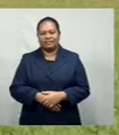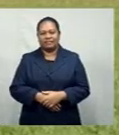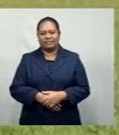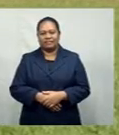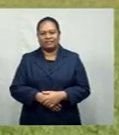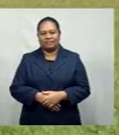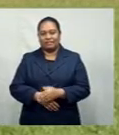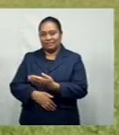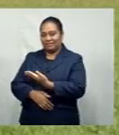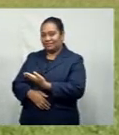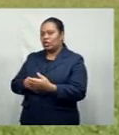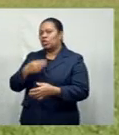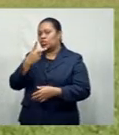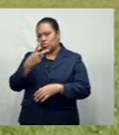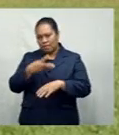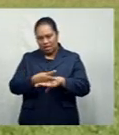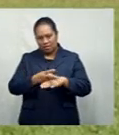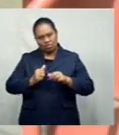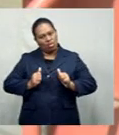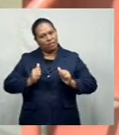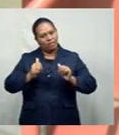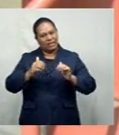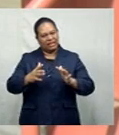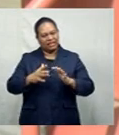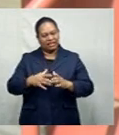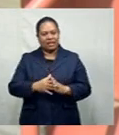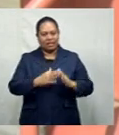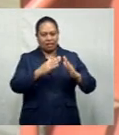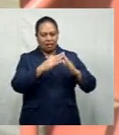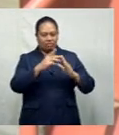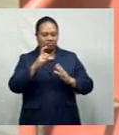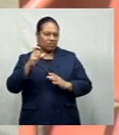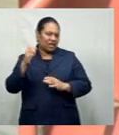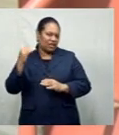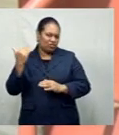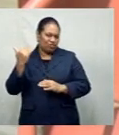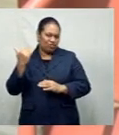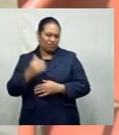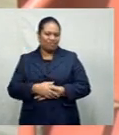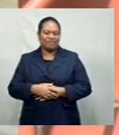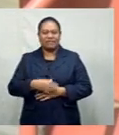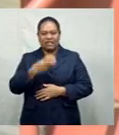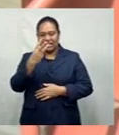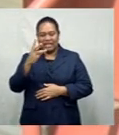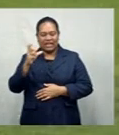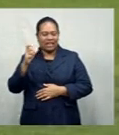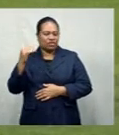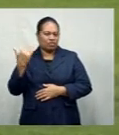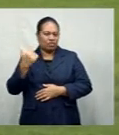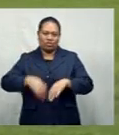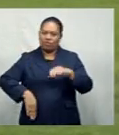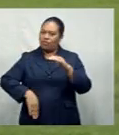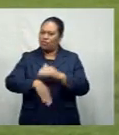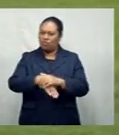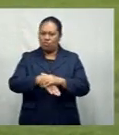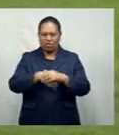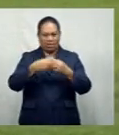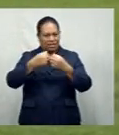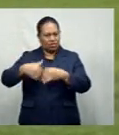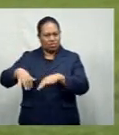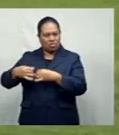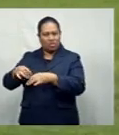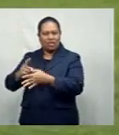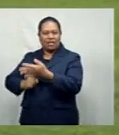It took about 2 months to complete this temporary 1x3 classroom block to replace classrooms fully destroyed by